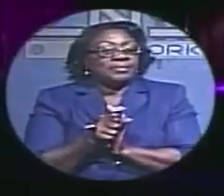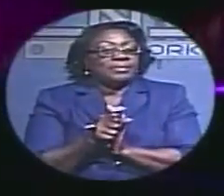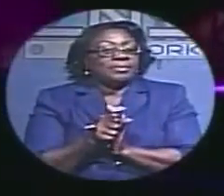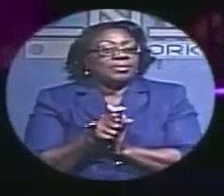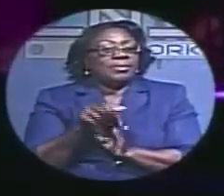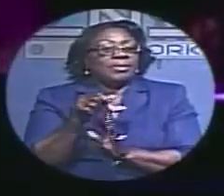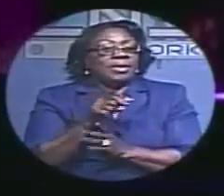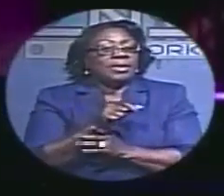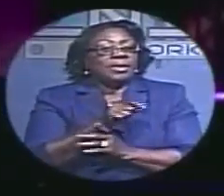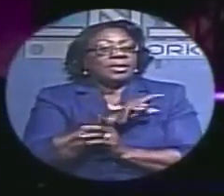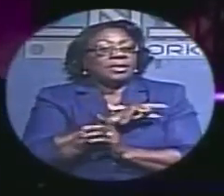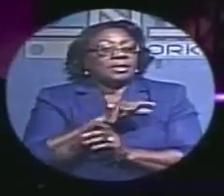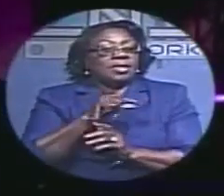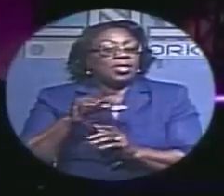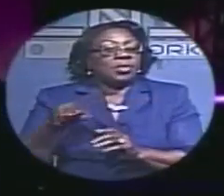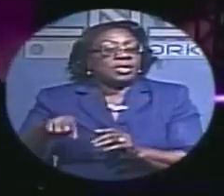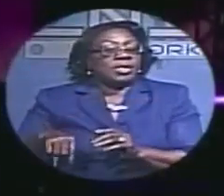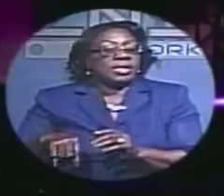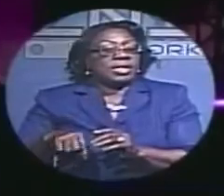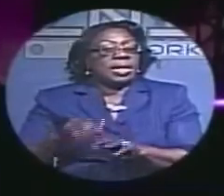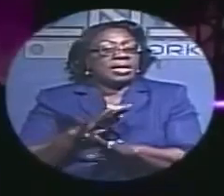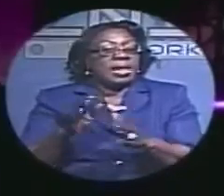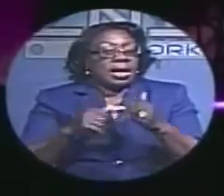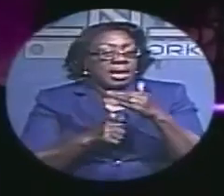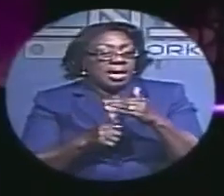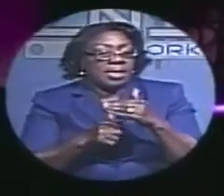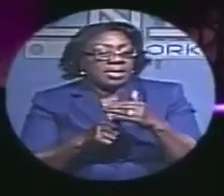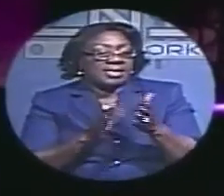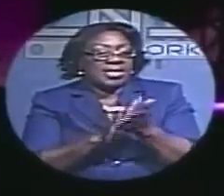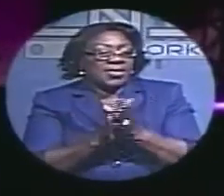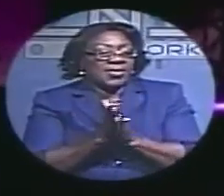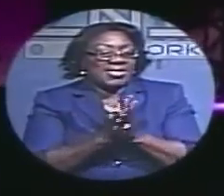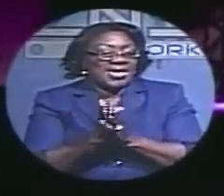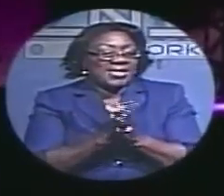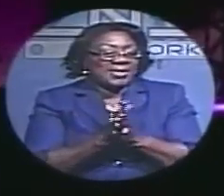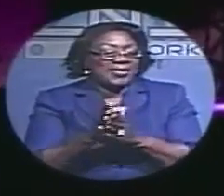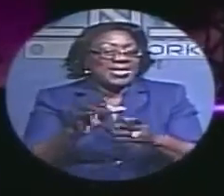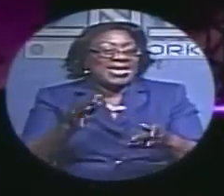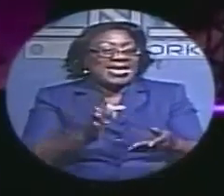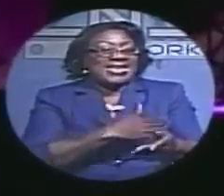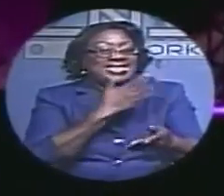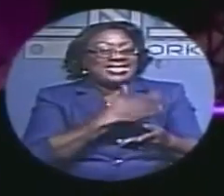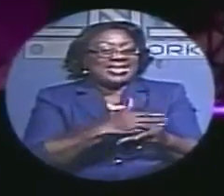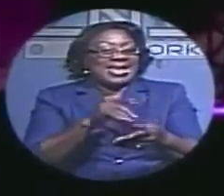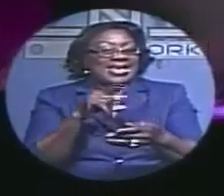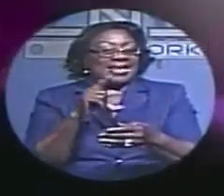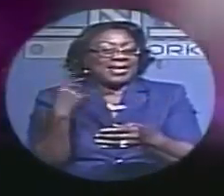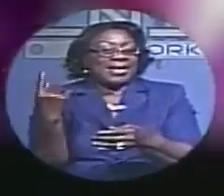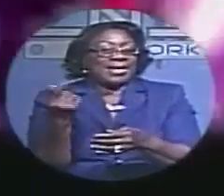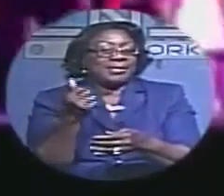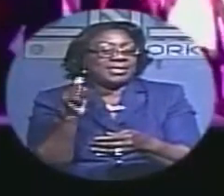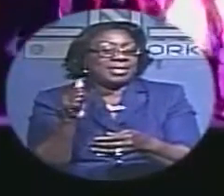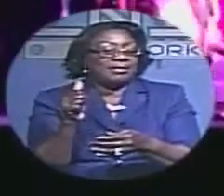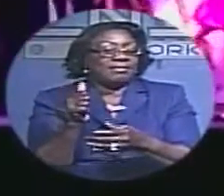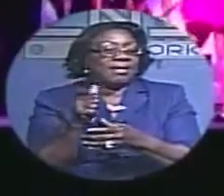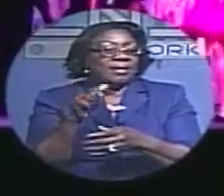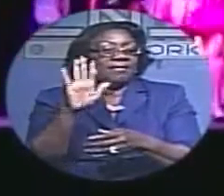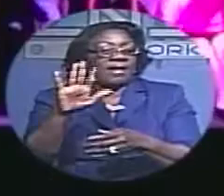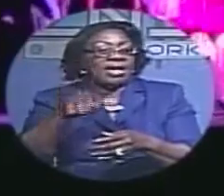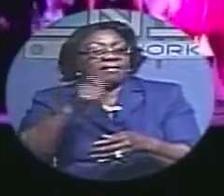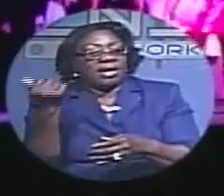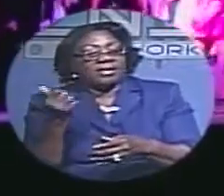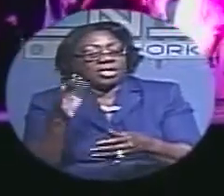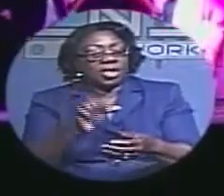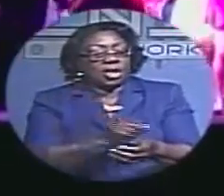QC Comet Steele Curry can't hide his enthusiasm. He sang a solo in Sweeney Todd and five other songs. The